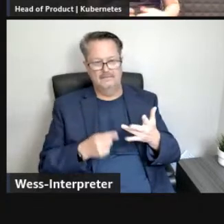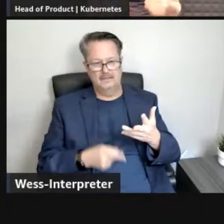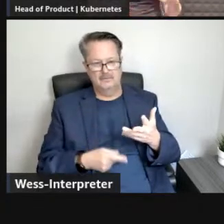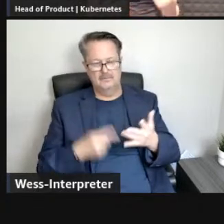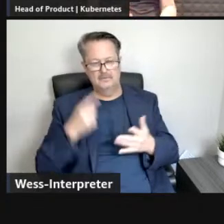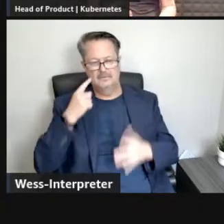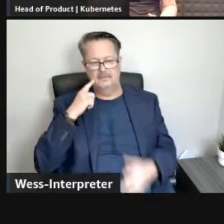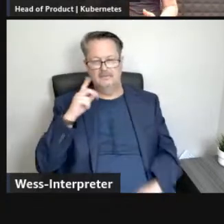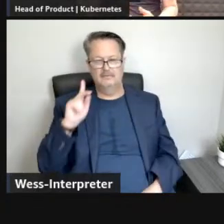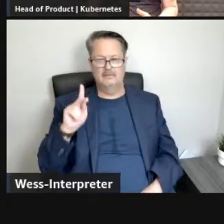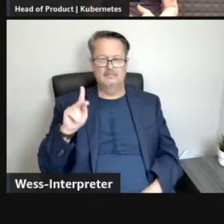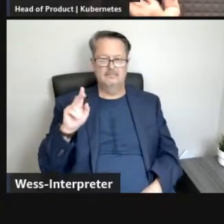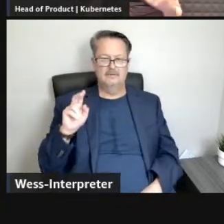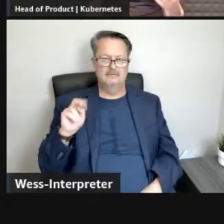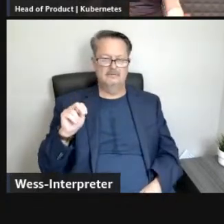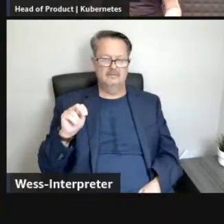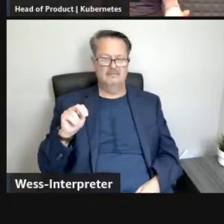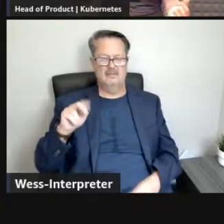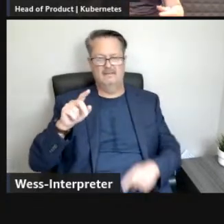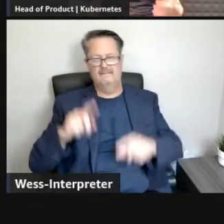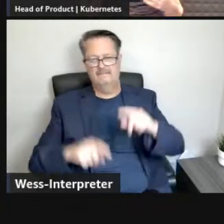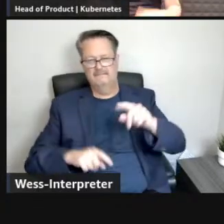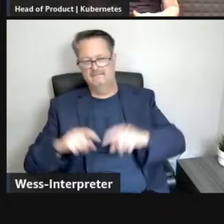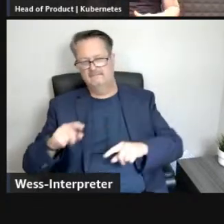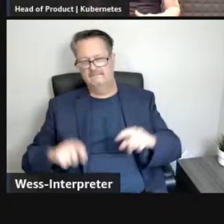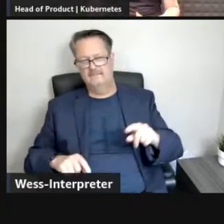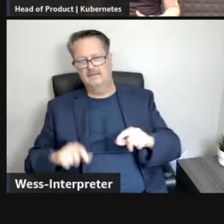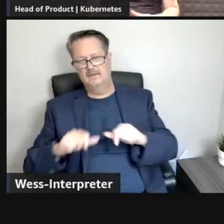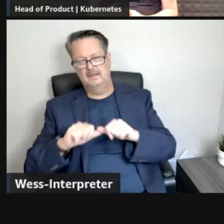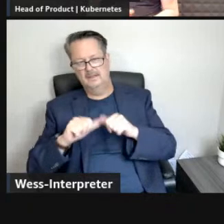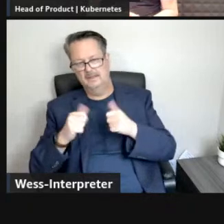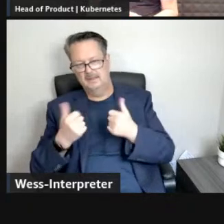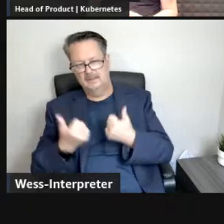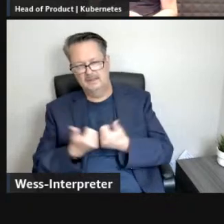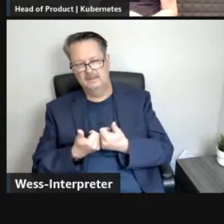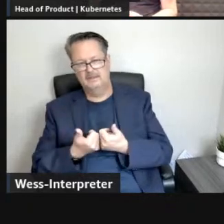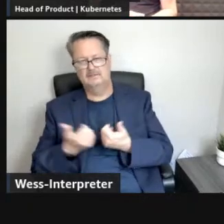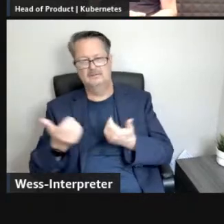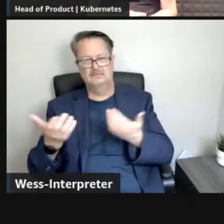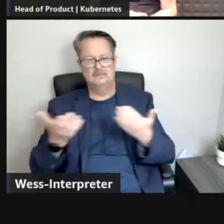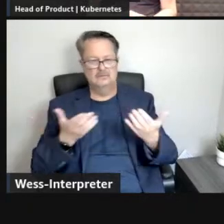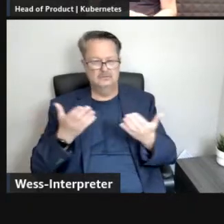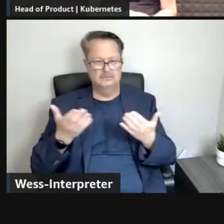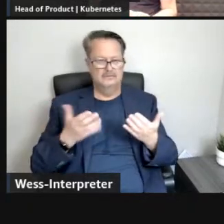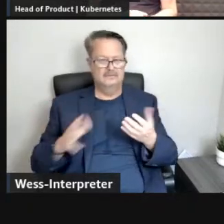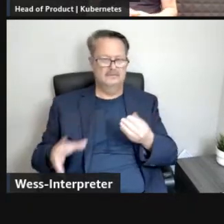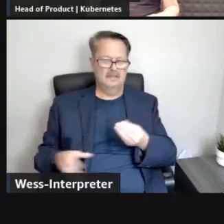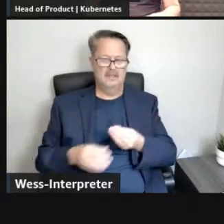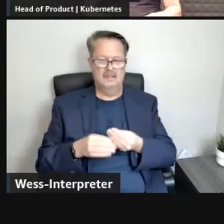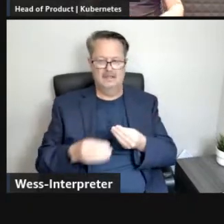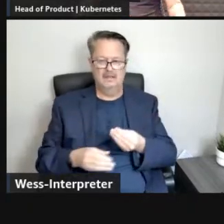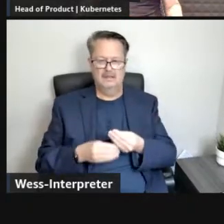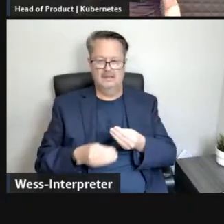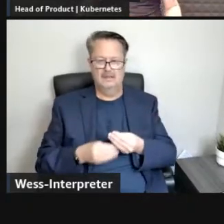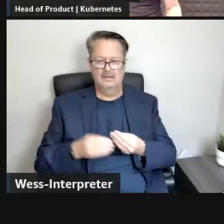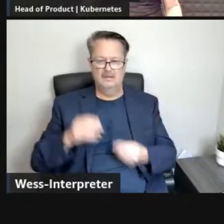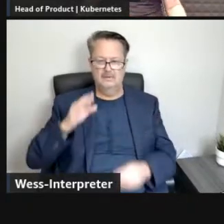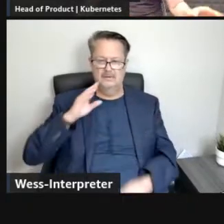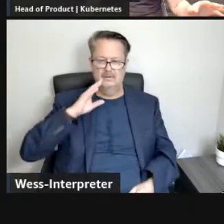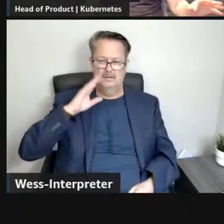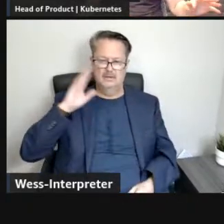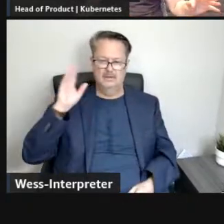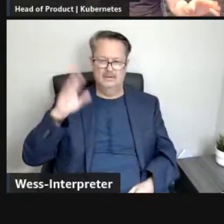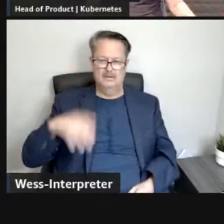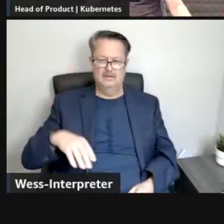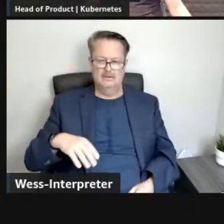there's various agents and plugins and add-ons and things you have to run. So we know that those add-ons come from a lot of places. They